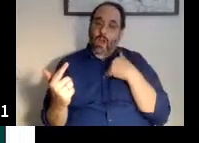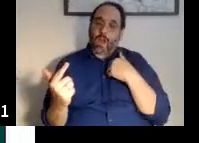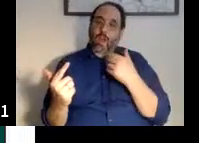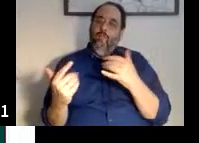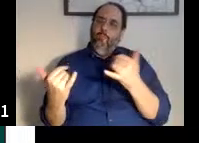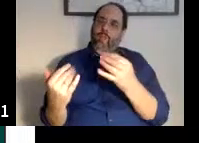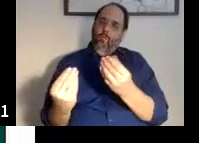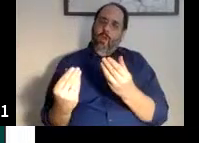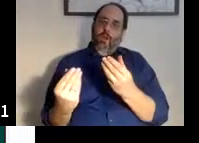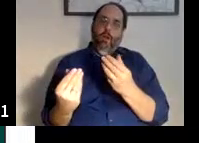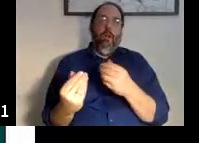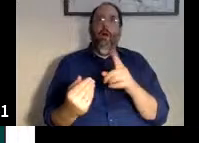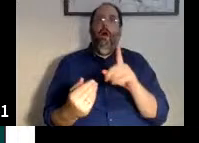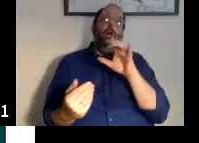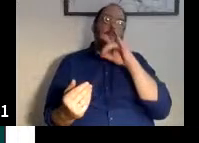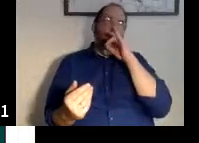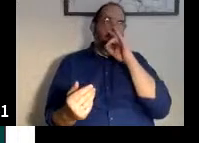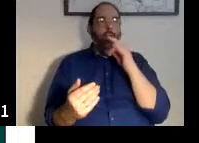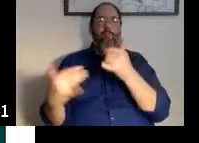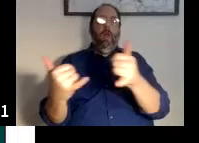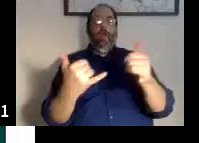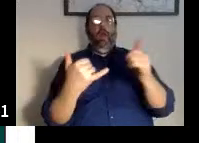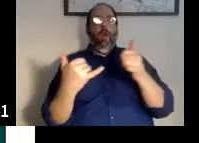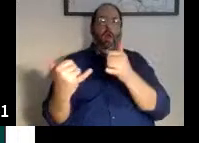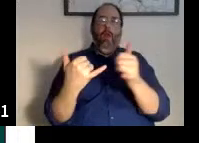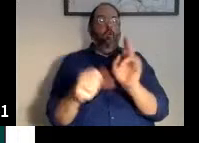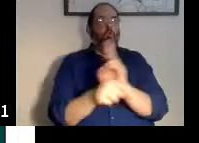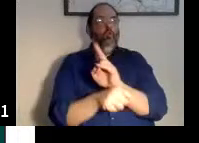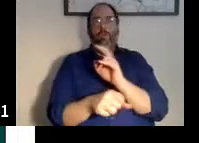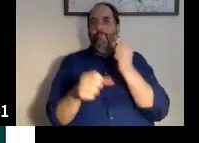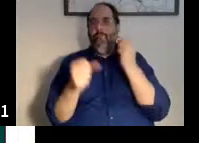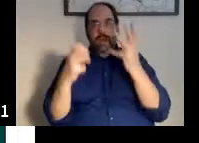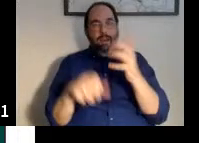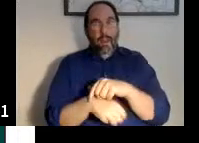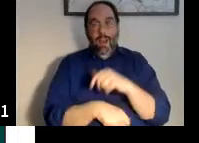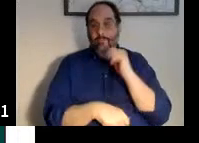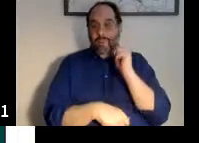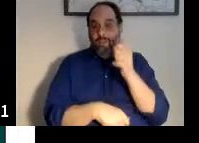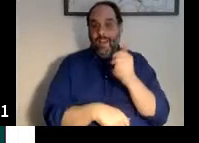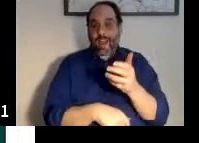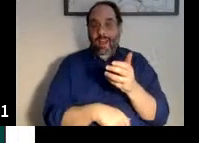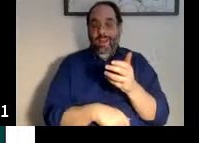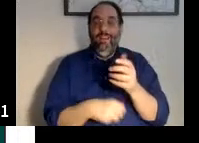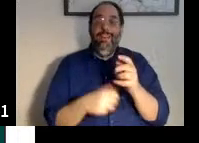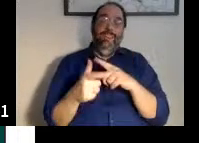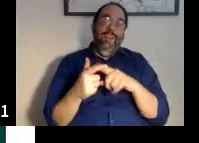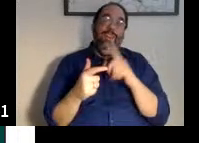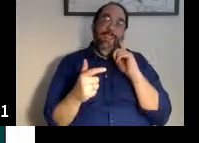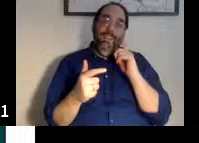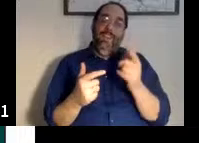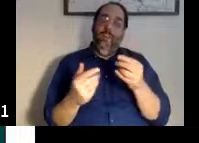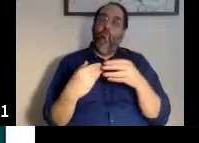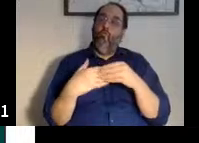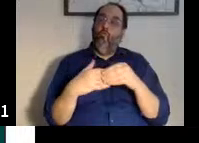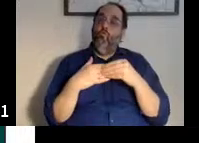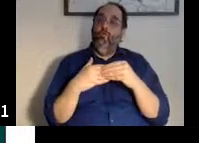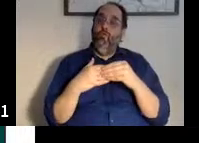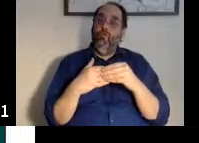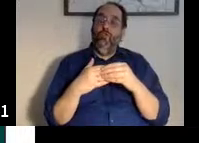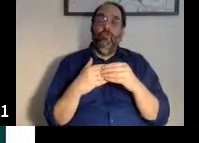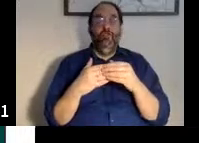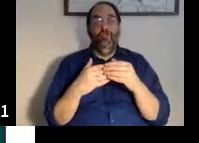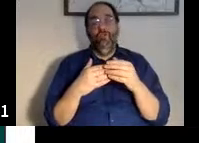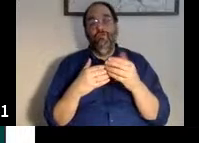where you have hundreds of kids on the same play area multiple times a day, I think that a loose fill product may be very challenging